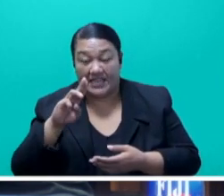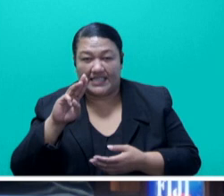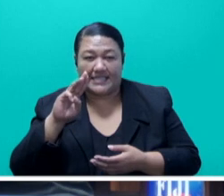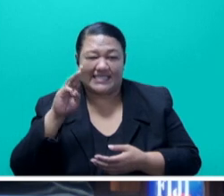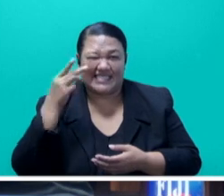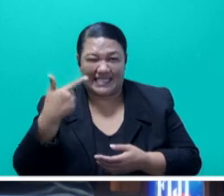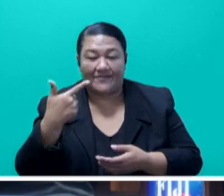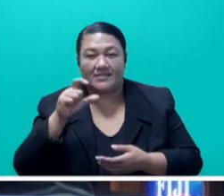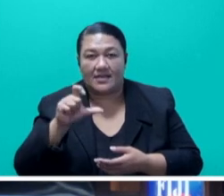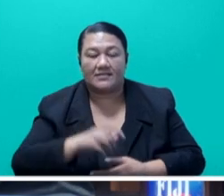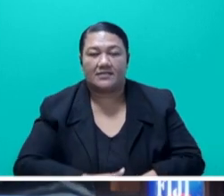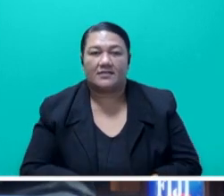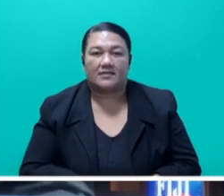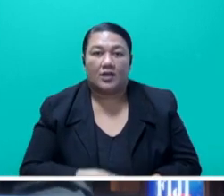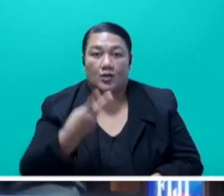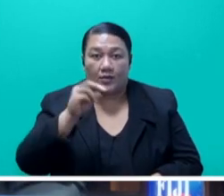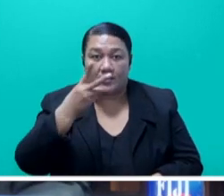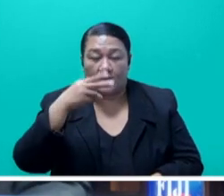2020, an amount of